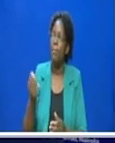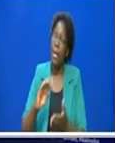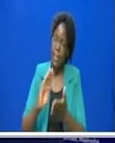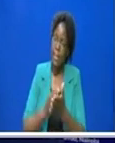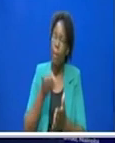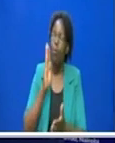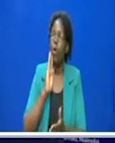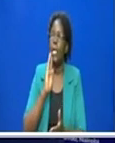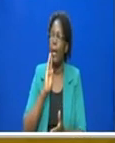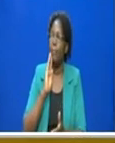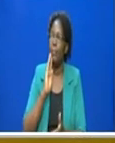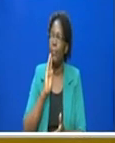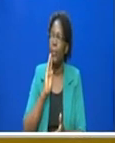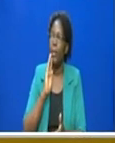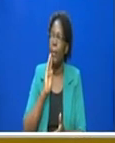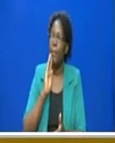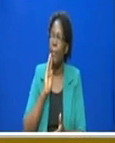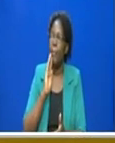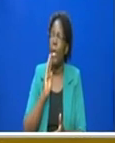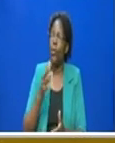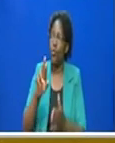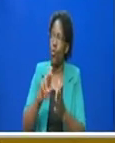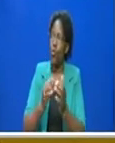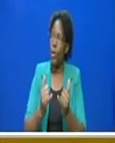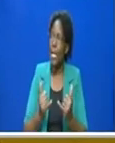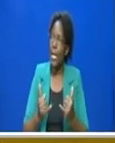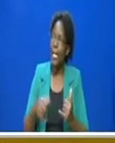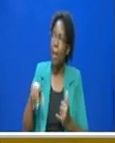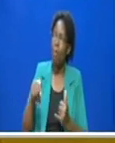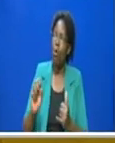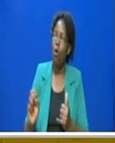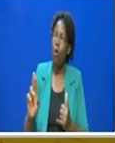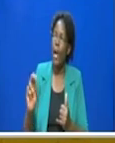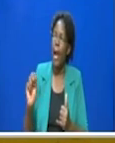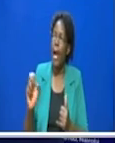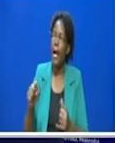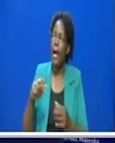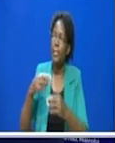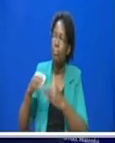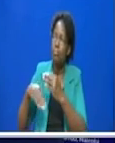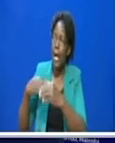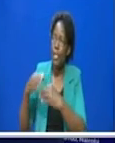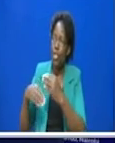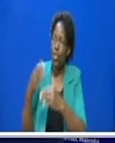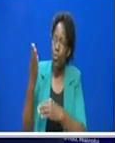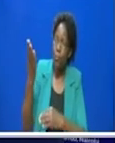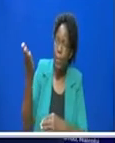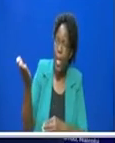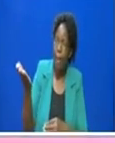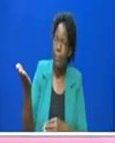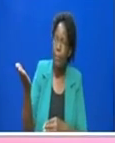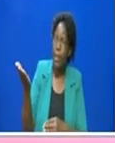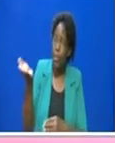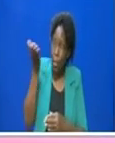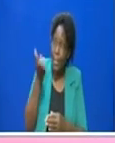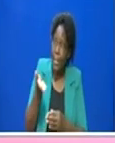Water, I can see water. You require some water. Mm-hmm. You require some porous material. This is what you're calling the porous material. Oh, in this case, you're